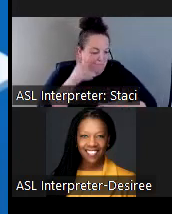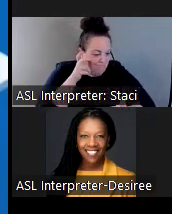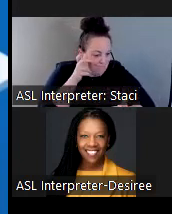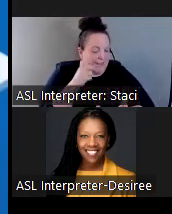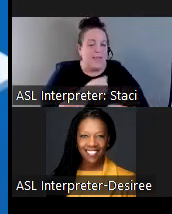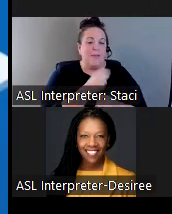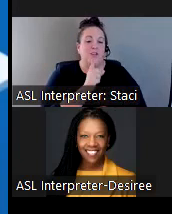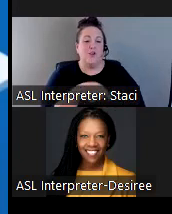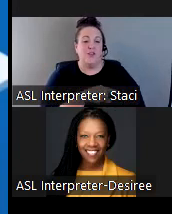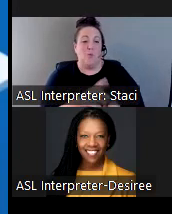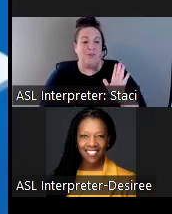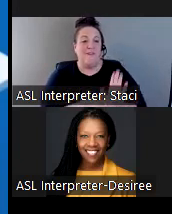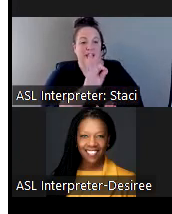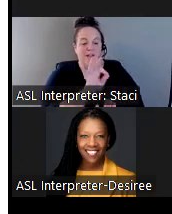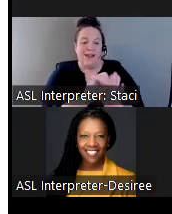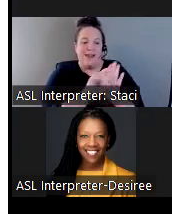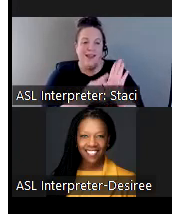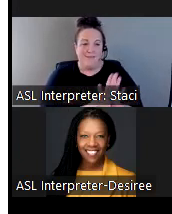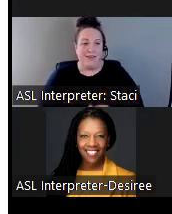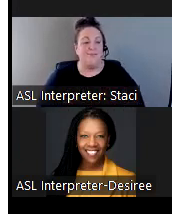these kiddos are found.